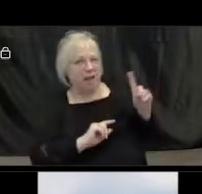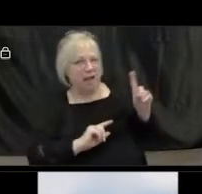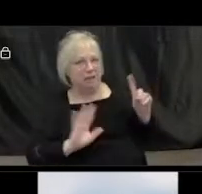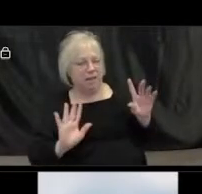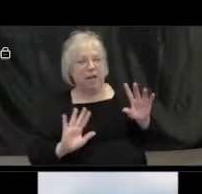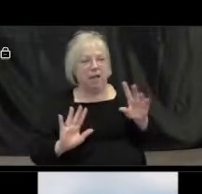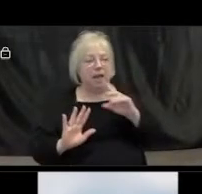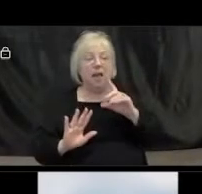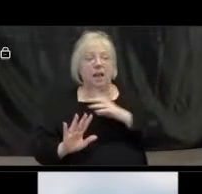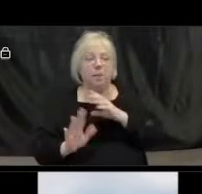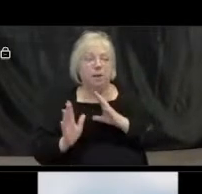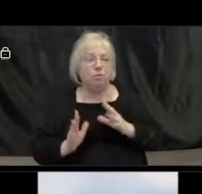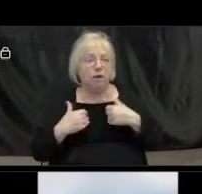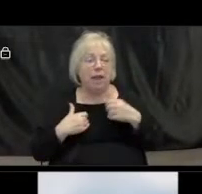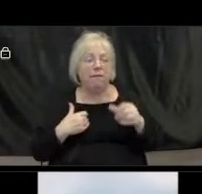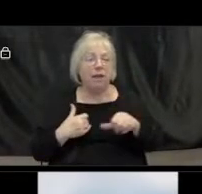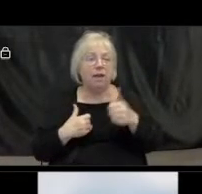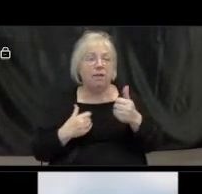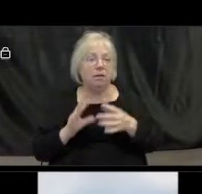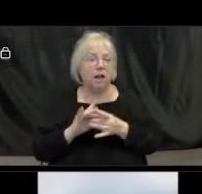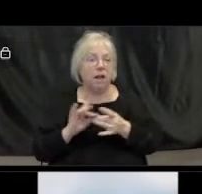commissioner have any comments?